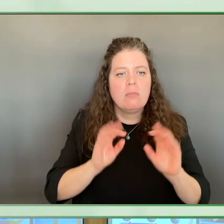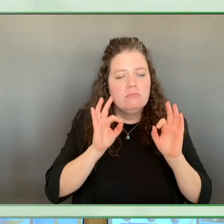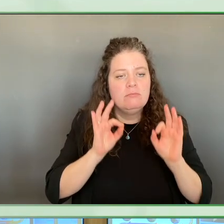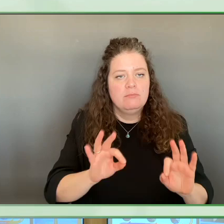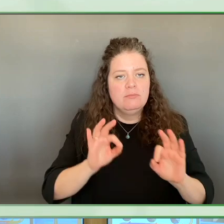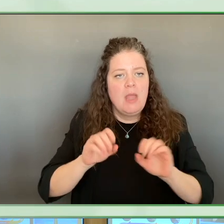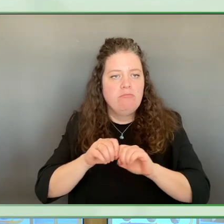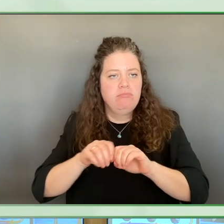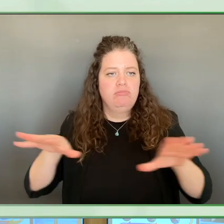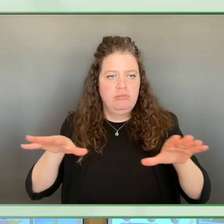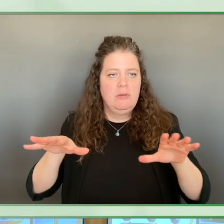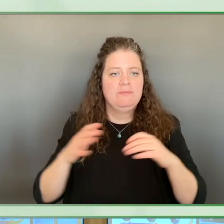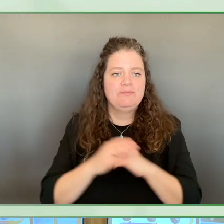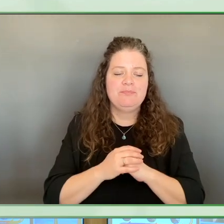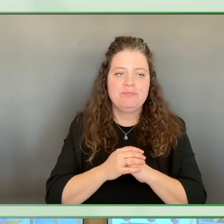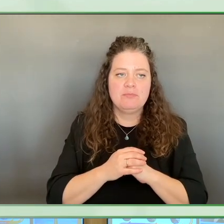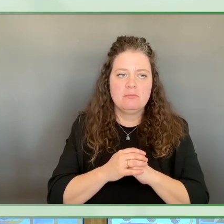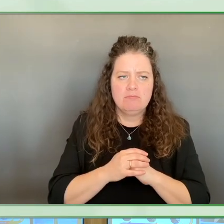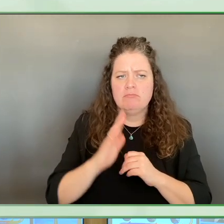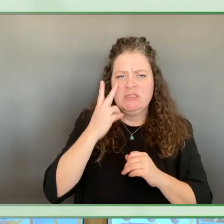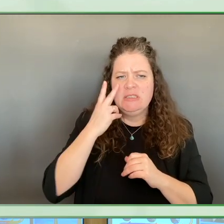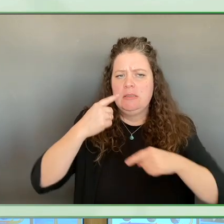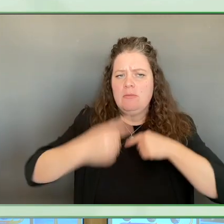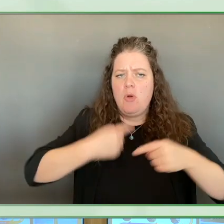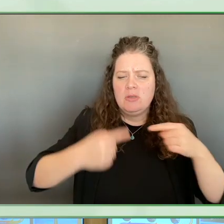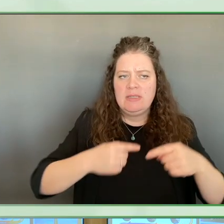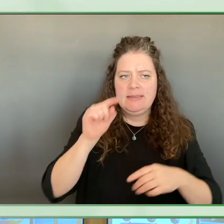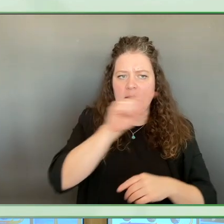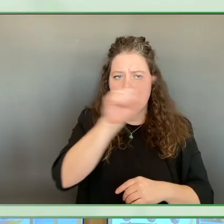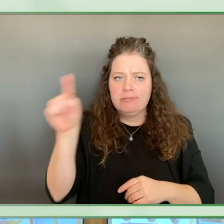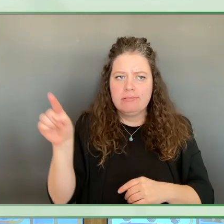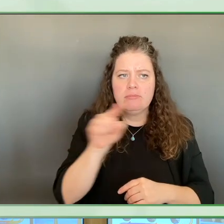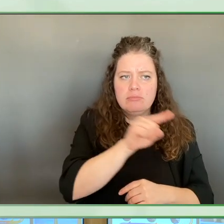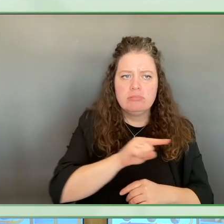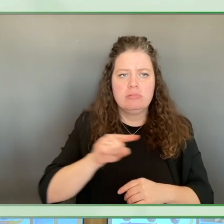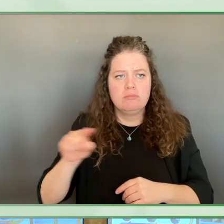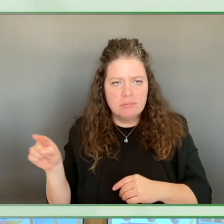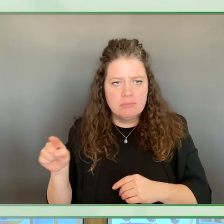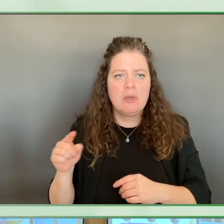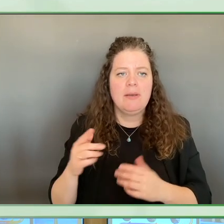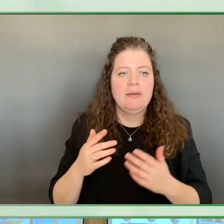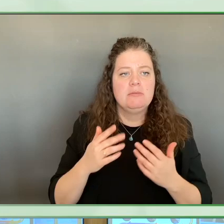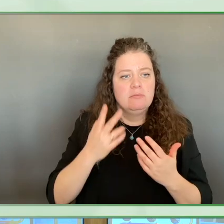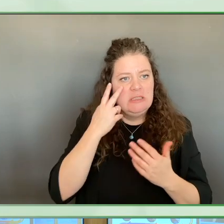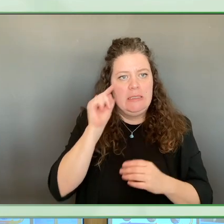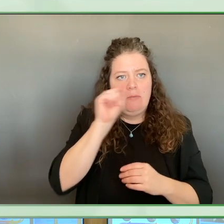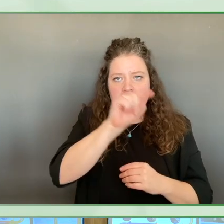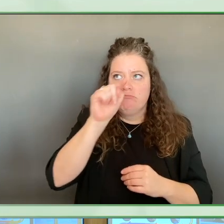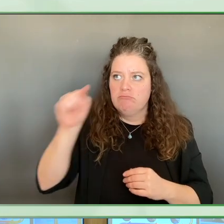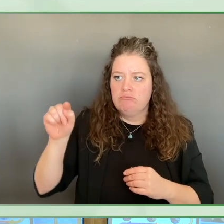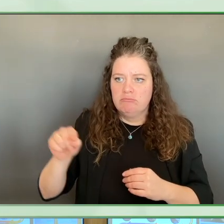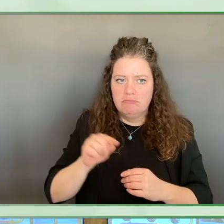thorough process that from referral, assessment, prescription, funding and ordering, product preparation,